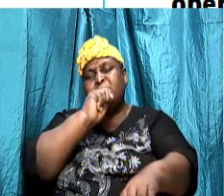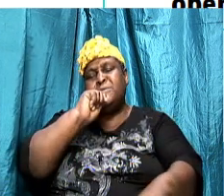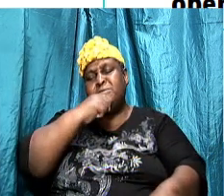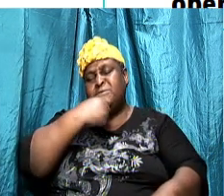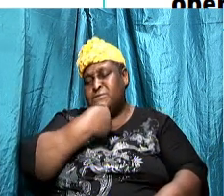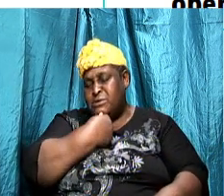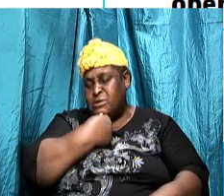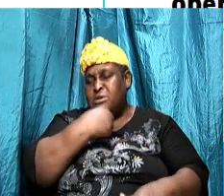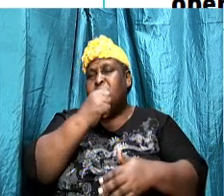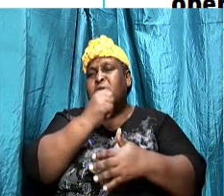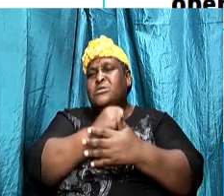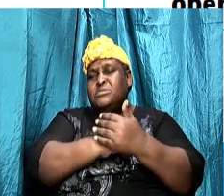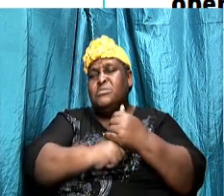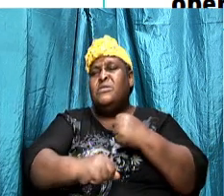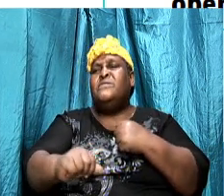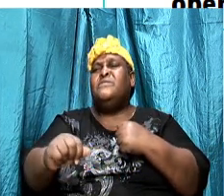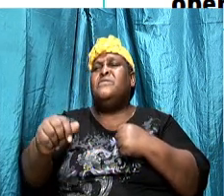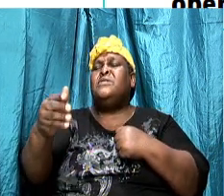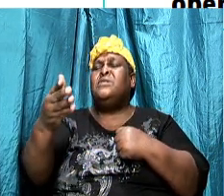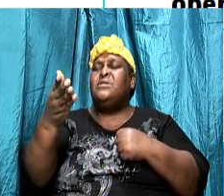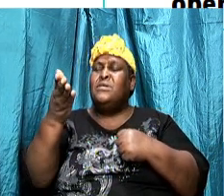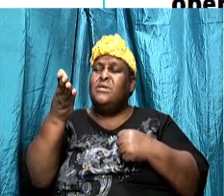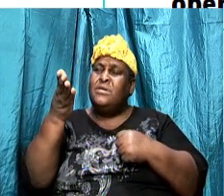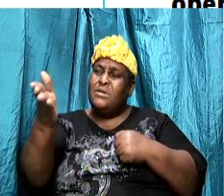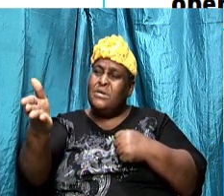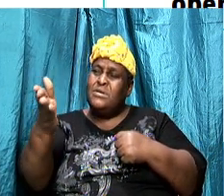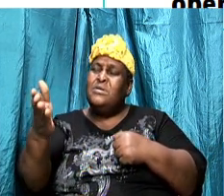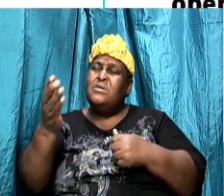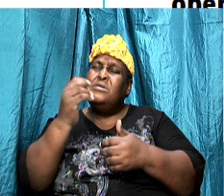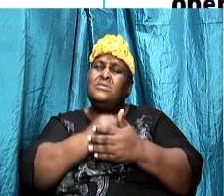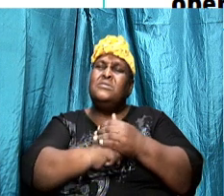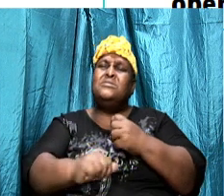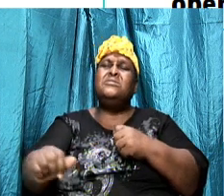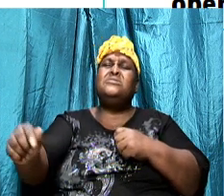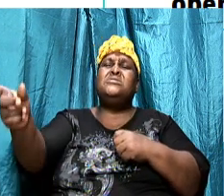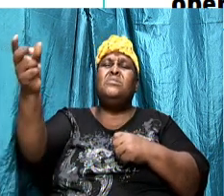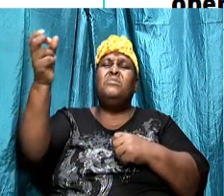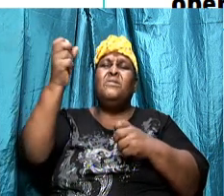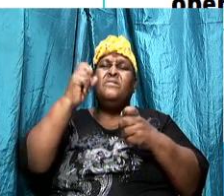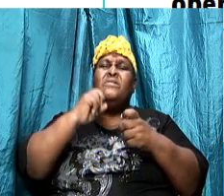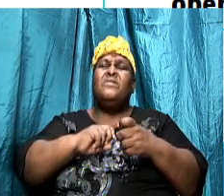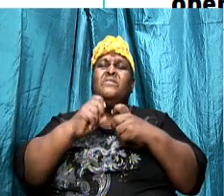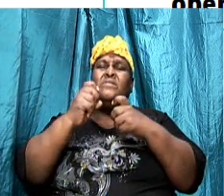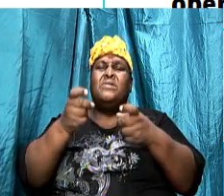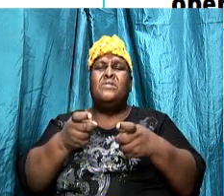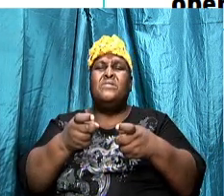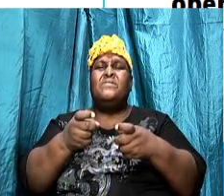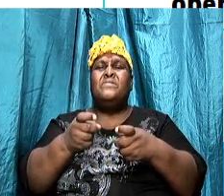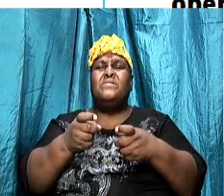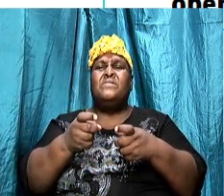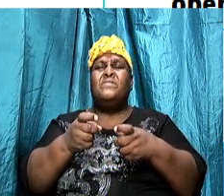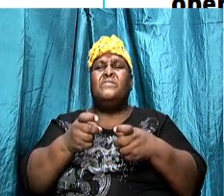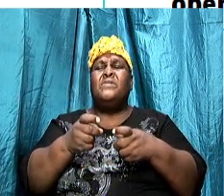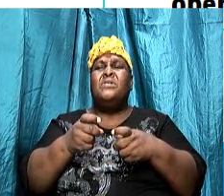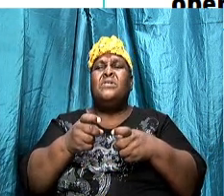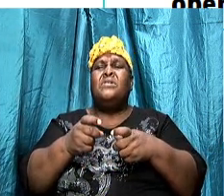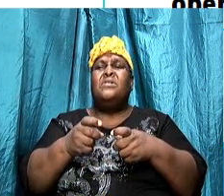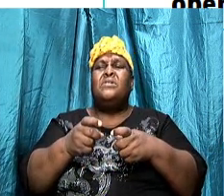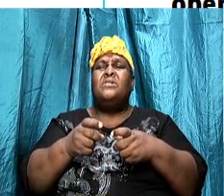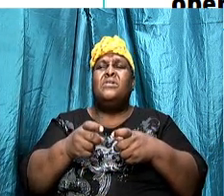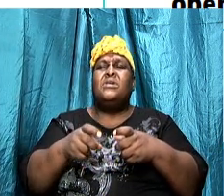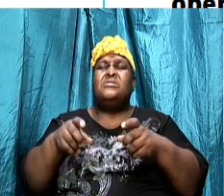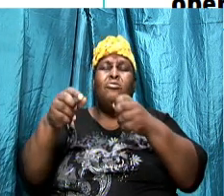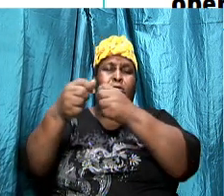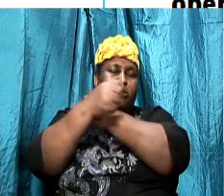of the fruit of the Spirit. And these are generally a sign, especially where love is concerned. This is really a sign. The